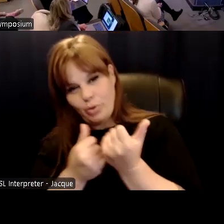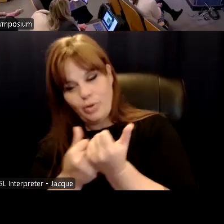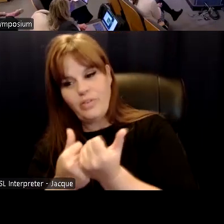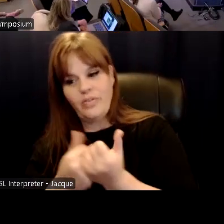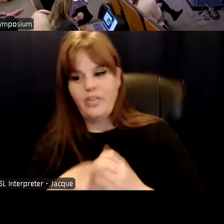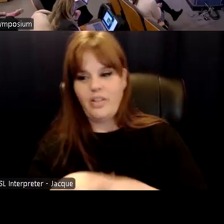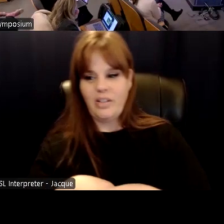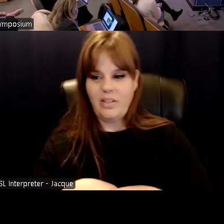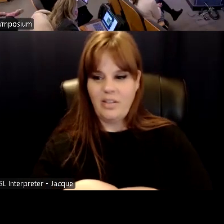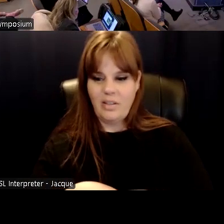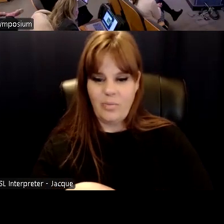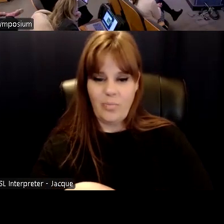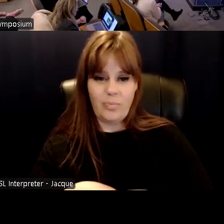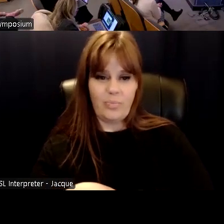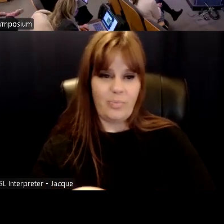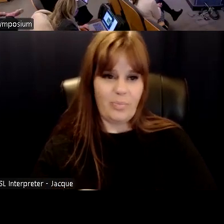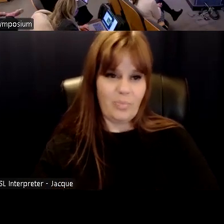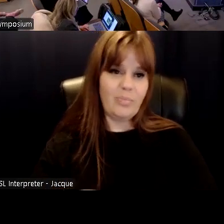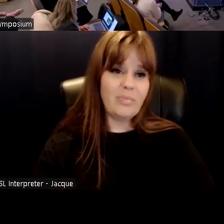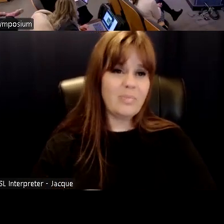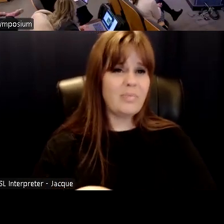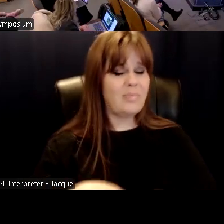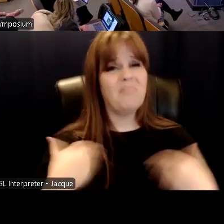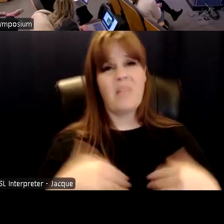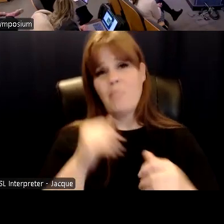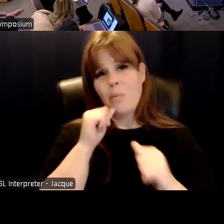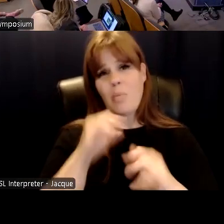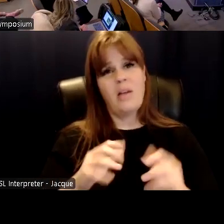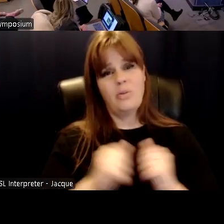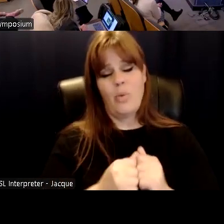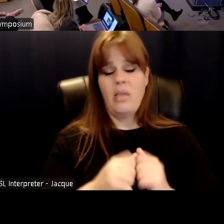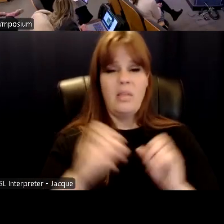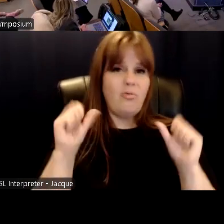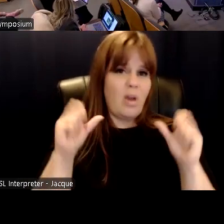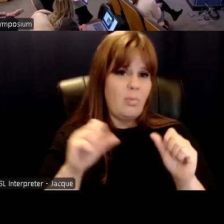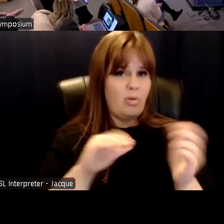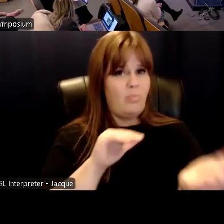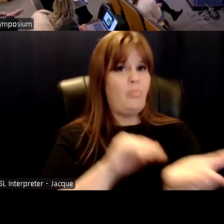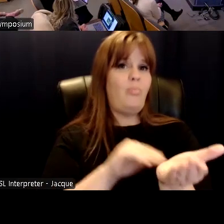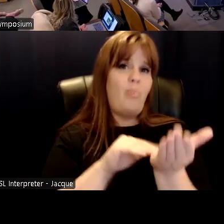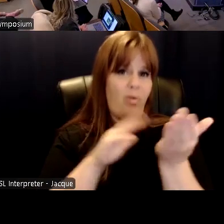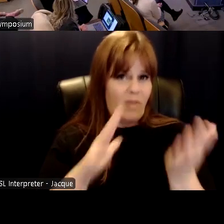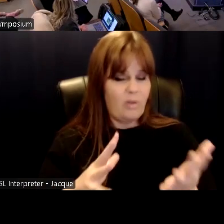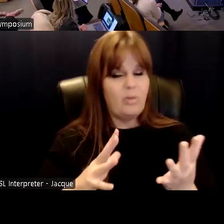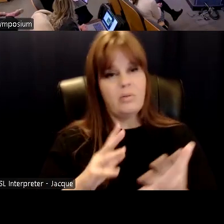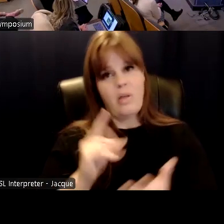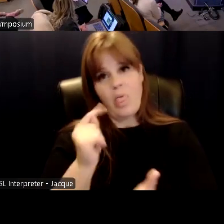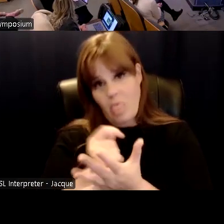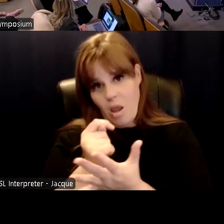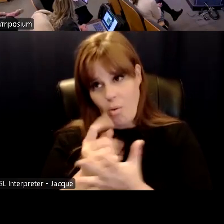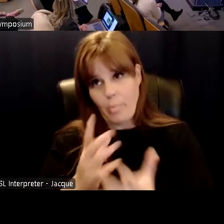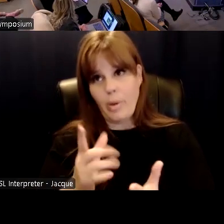supportive through all of this. And I have been really blessed with incredible providers and a therapist